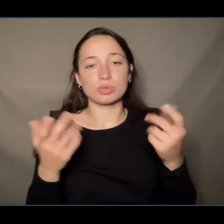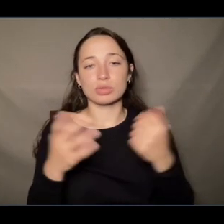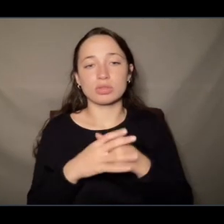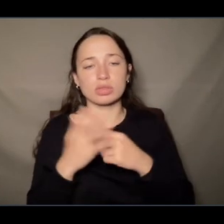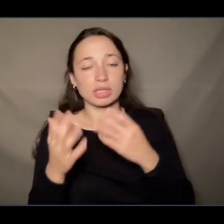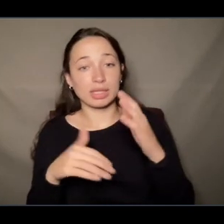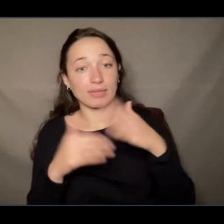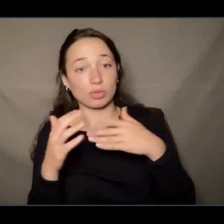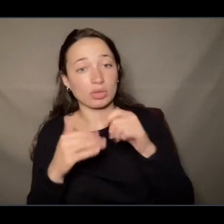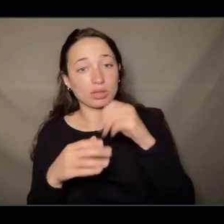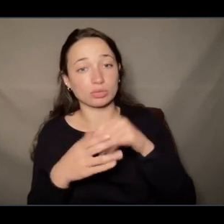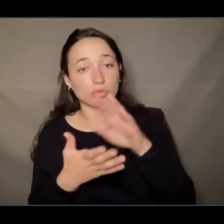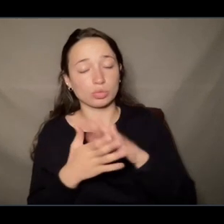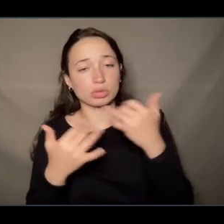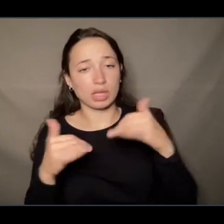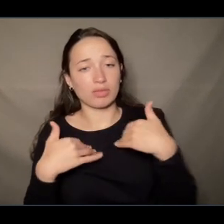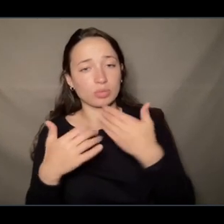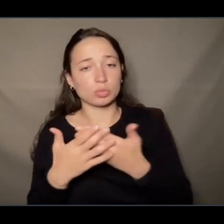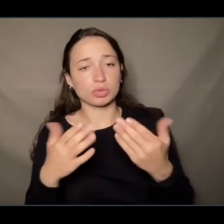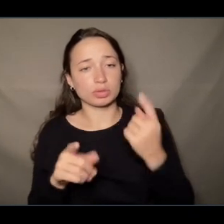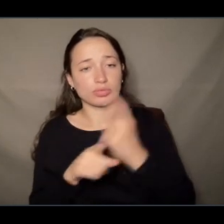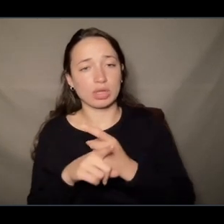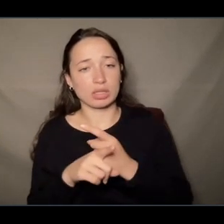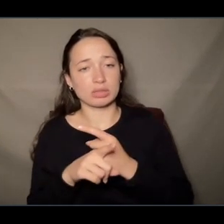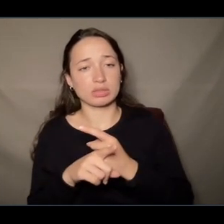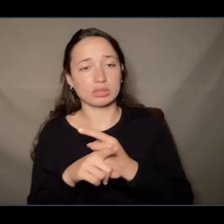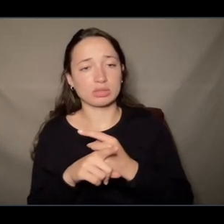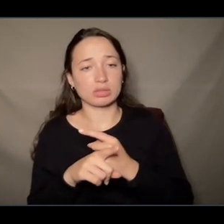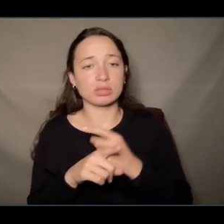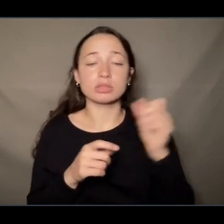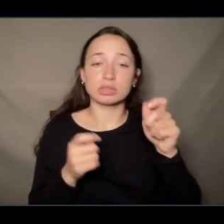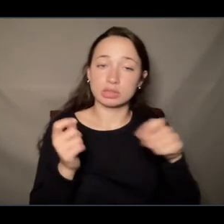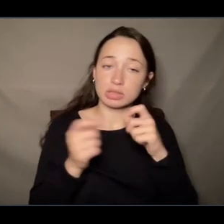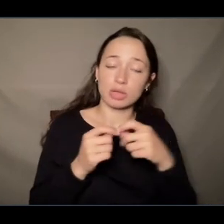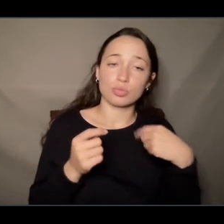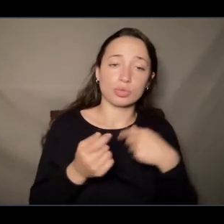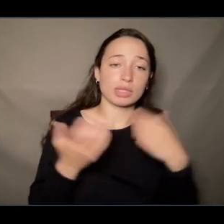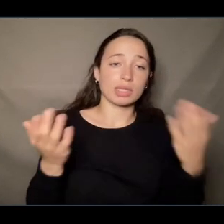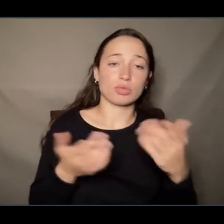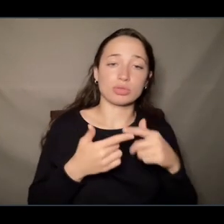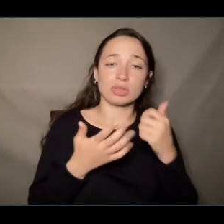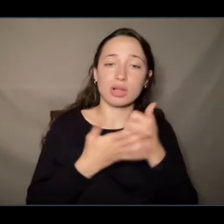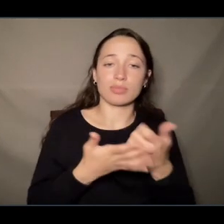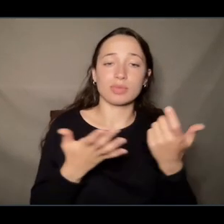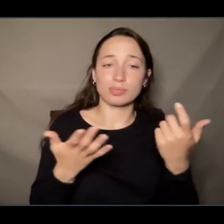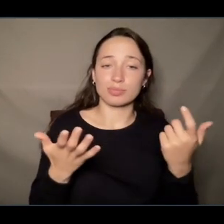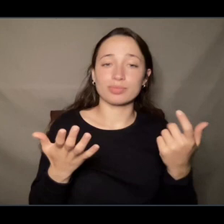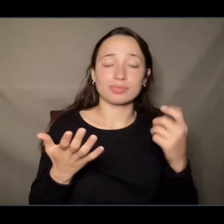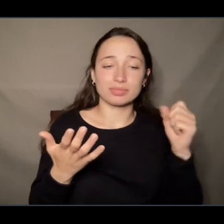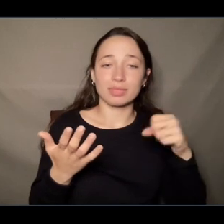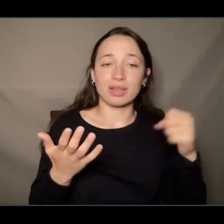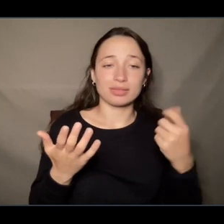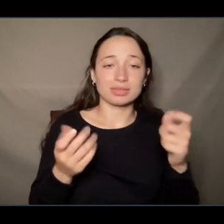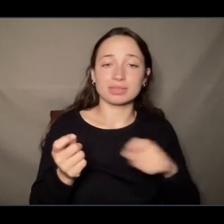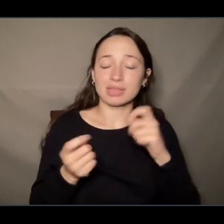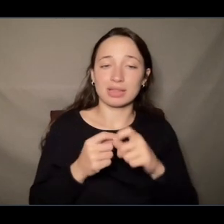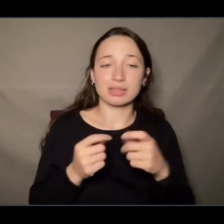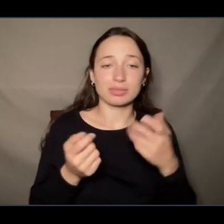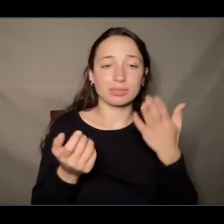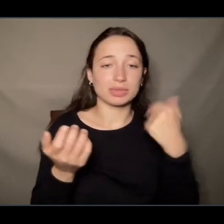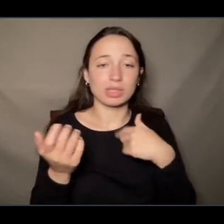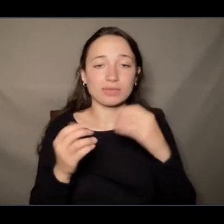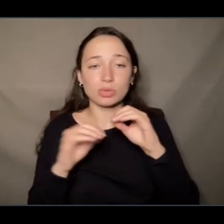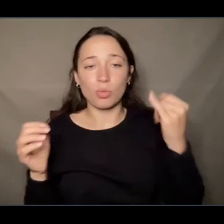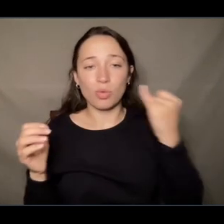even if you're not in school, we still have the resources, right? We still have to help them whether they're there or not. Exactly.